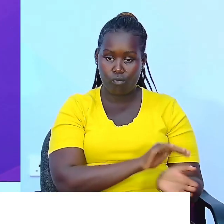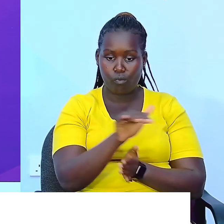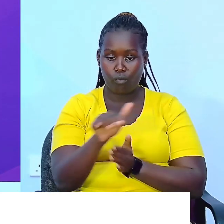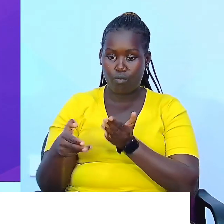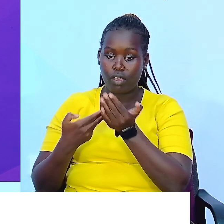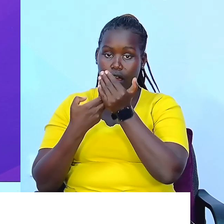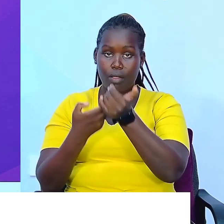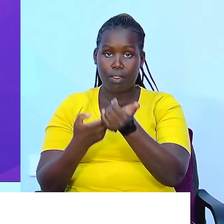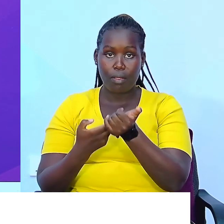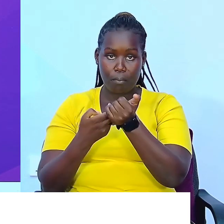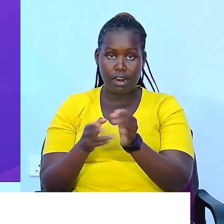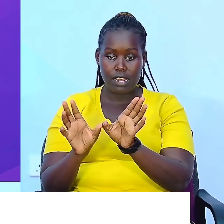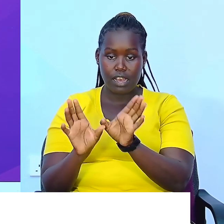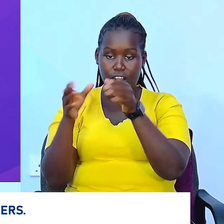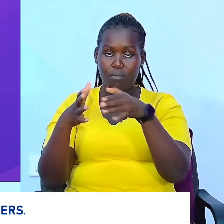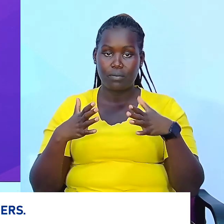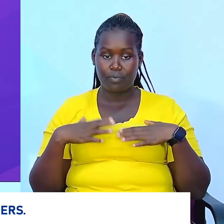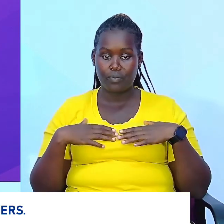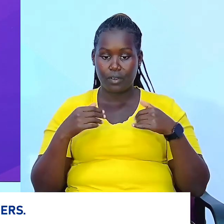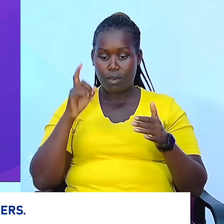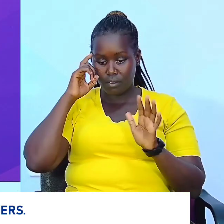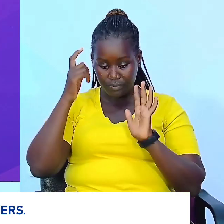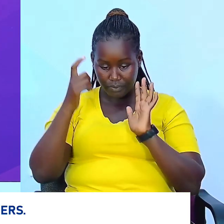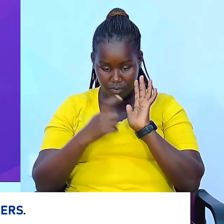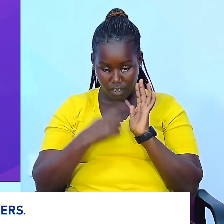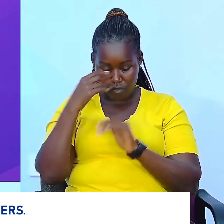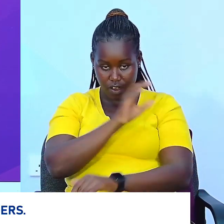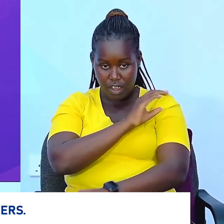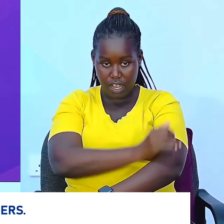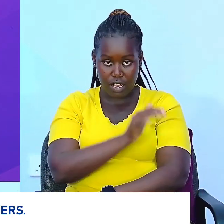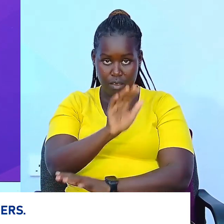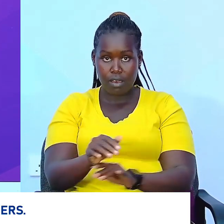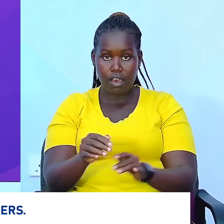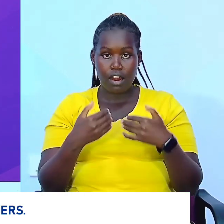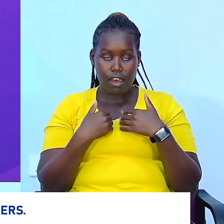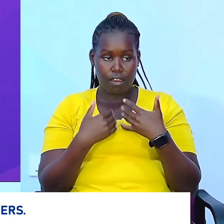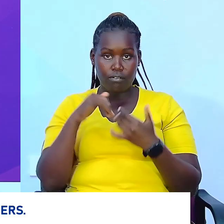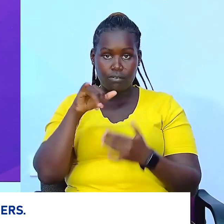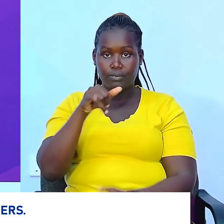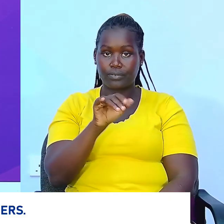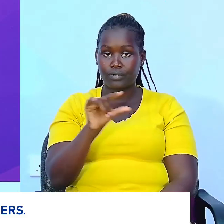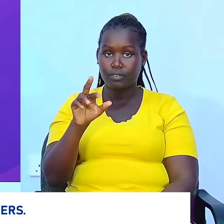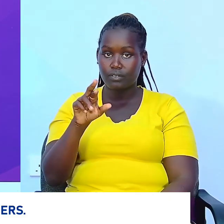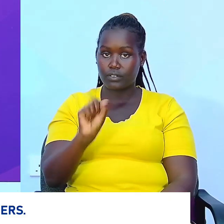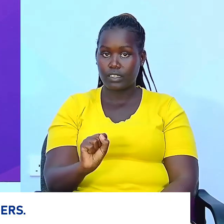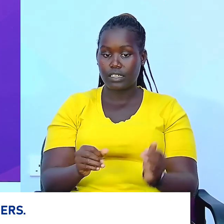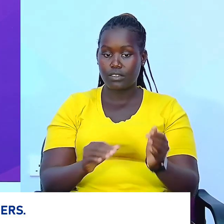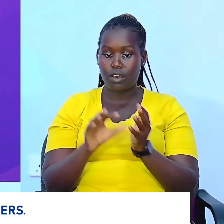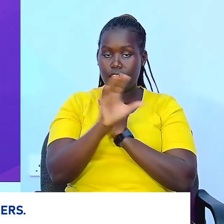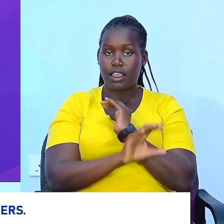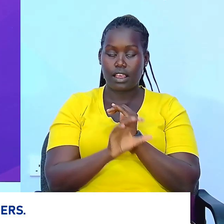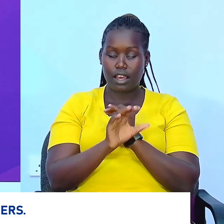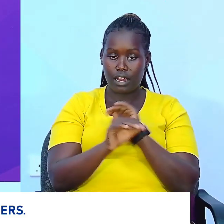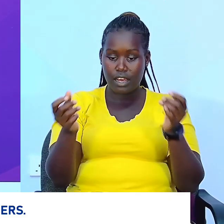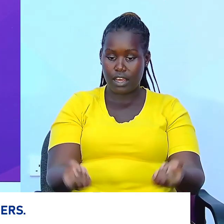Stakeholders in community health were recognized for their efforts in combating jiggers across the country. At the